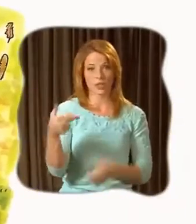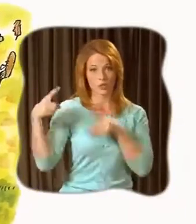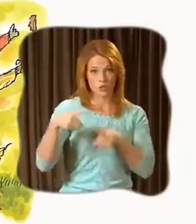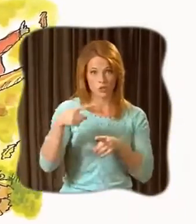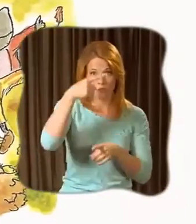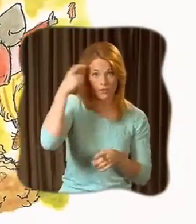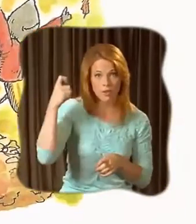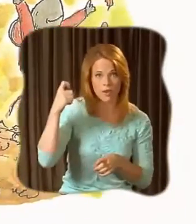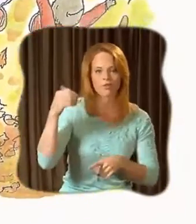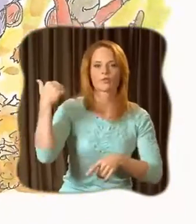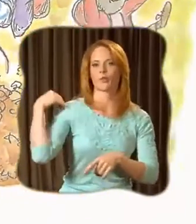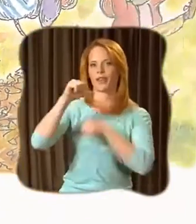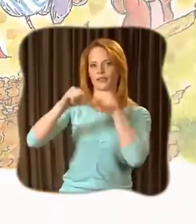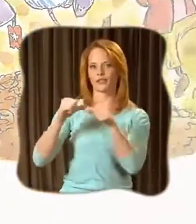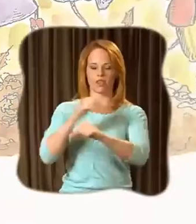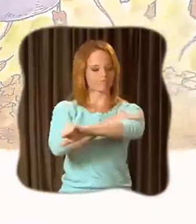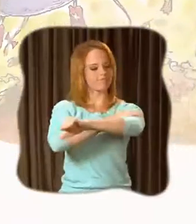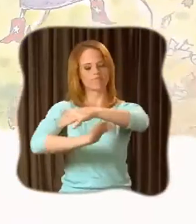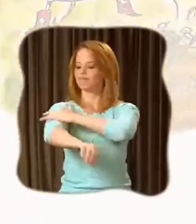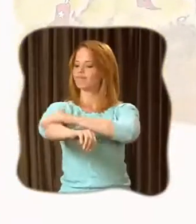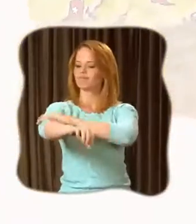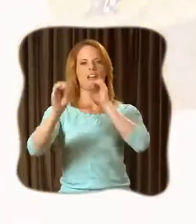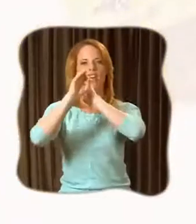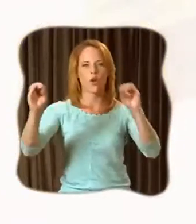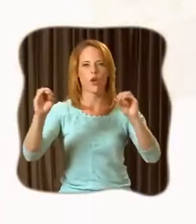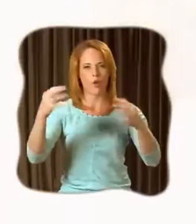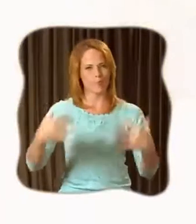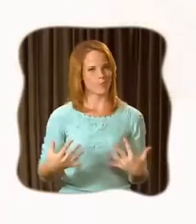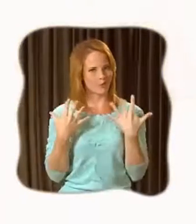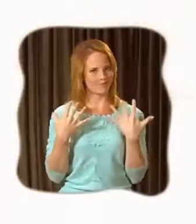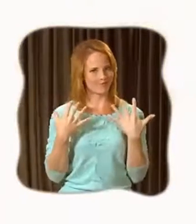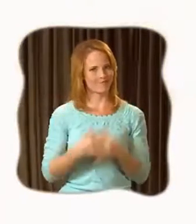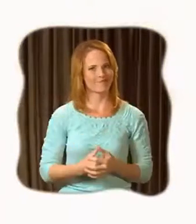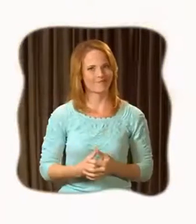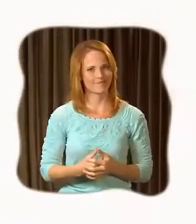And in summer, they reminded each other to wear sunscreen so they wouldn't burn.